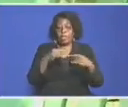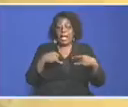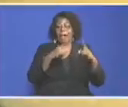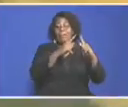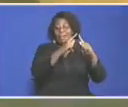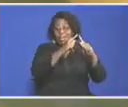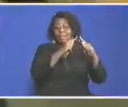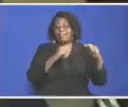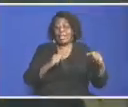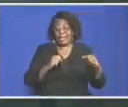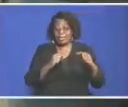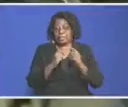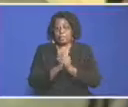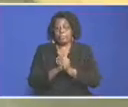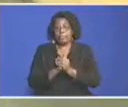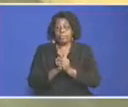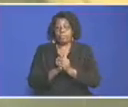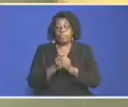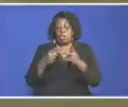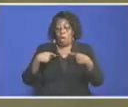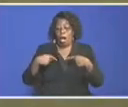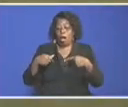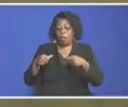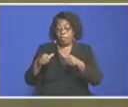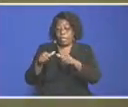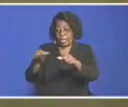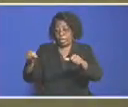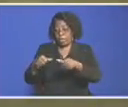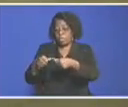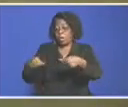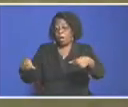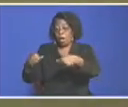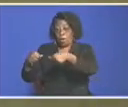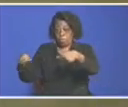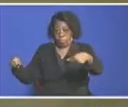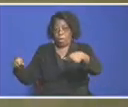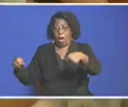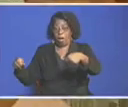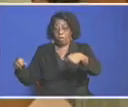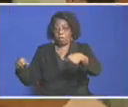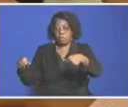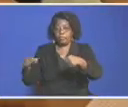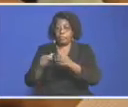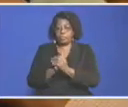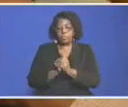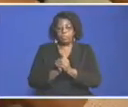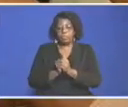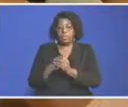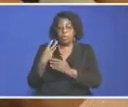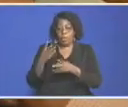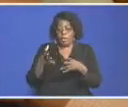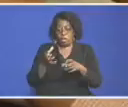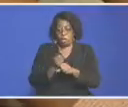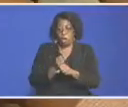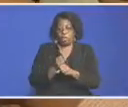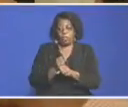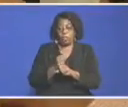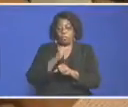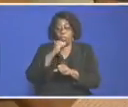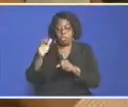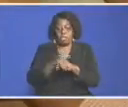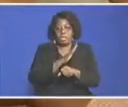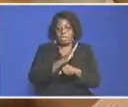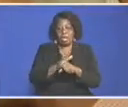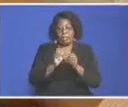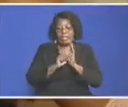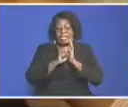constructed. Clear social distancing markers have been set up with other adjustments underway. We got feedback about the inadequate signage